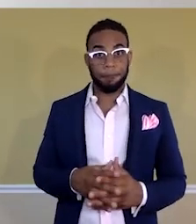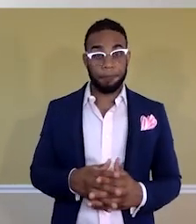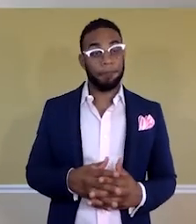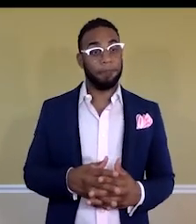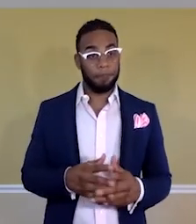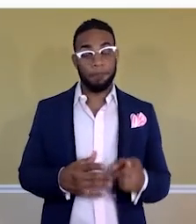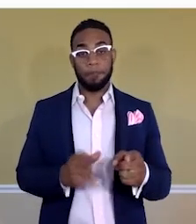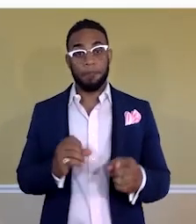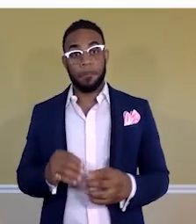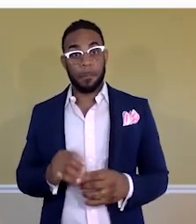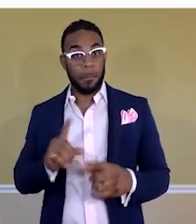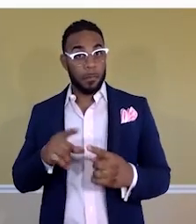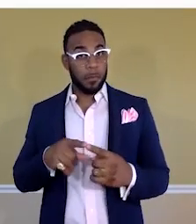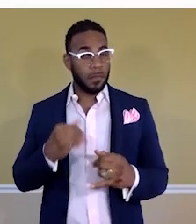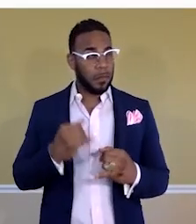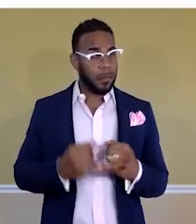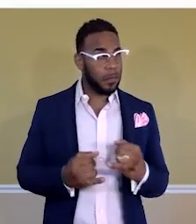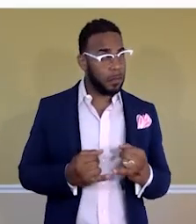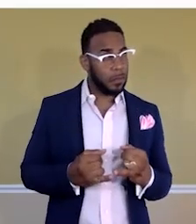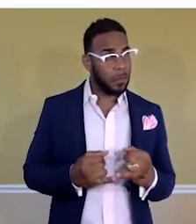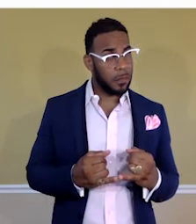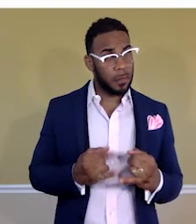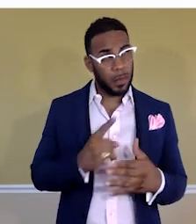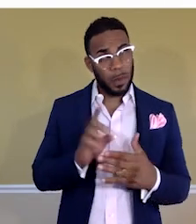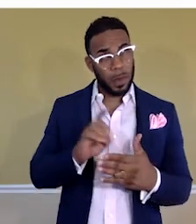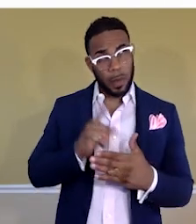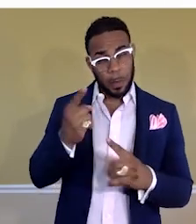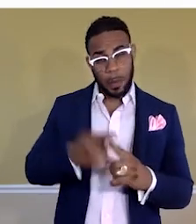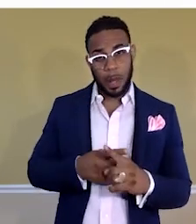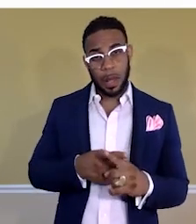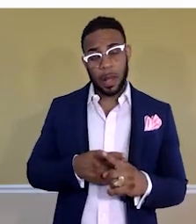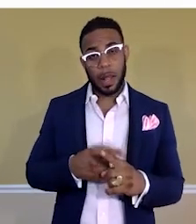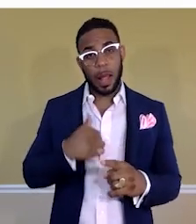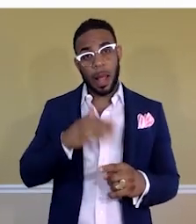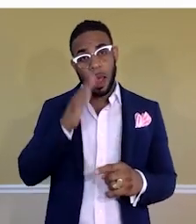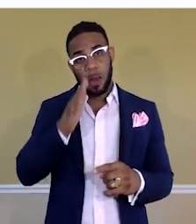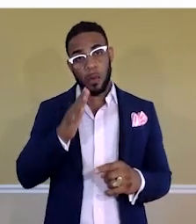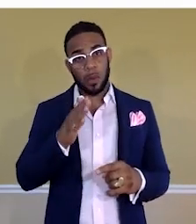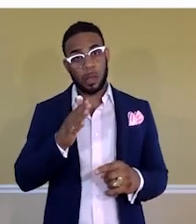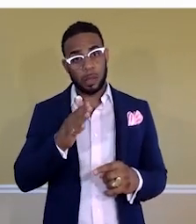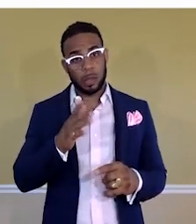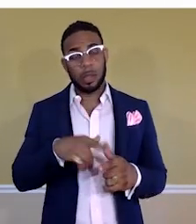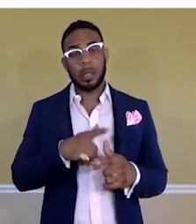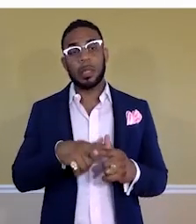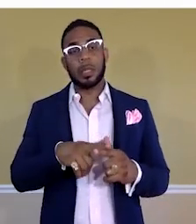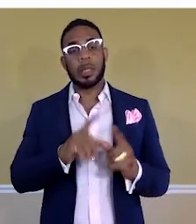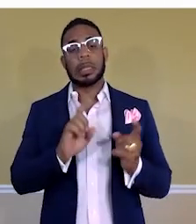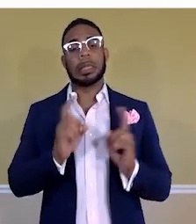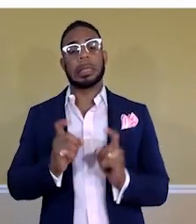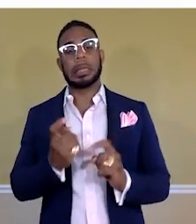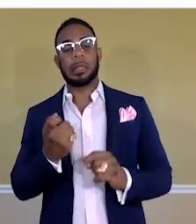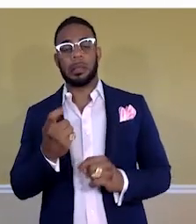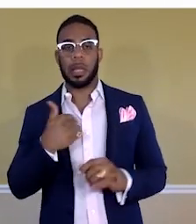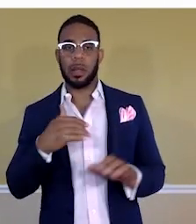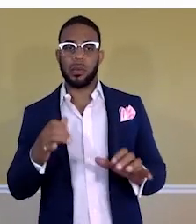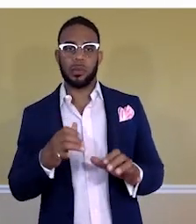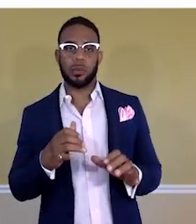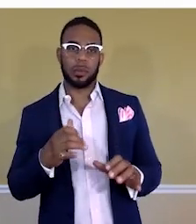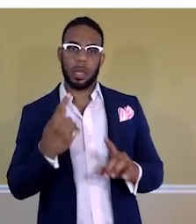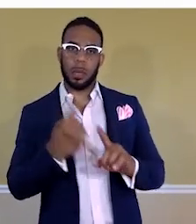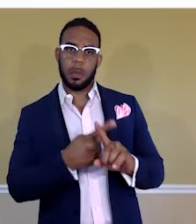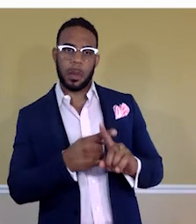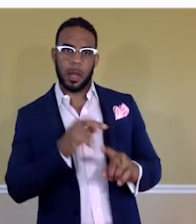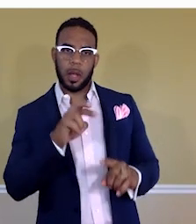Yeah, so when it's the last week of the month, I will then kind of change it up a little bit. I'm going to do a